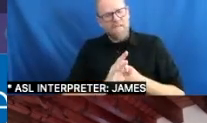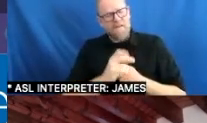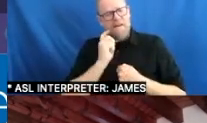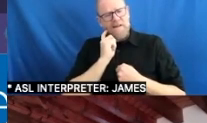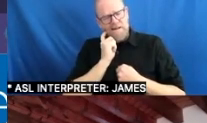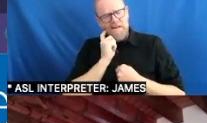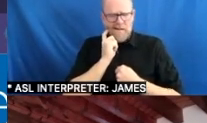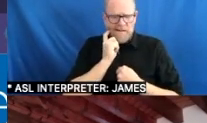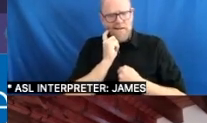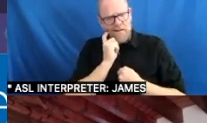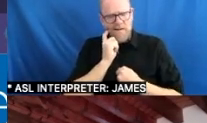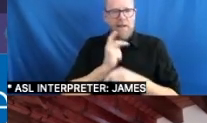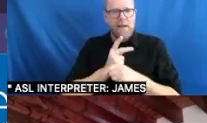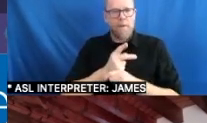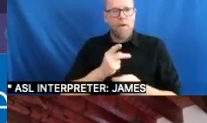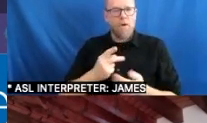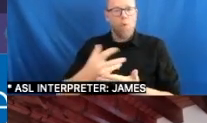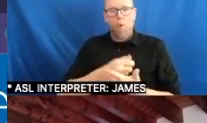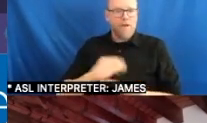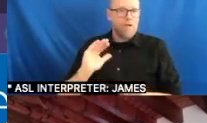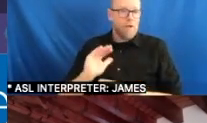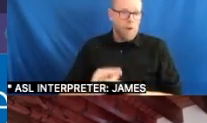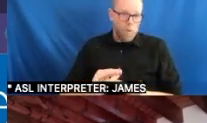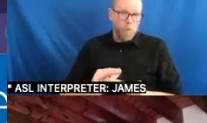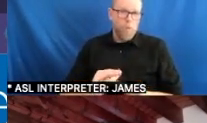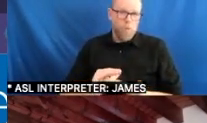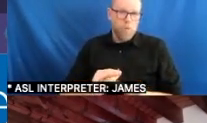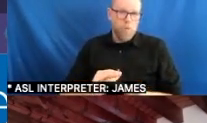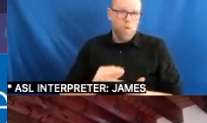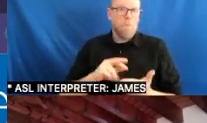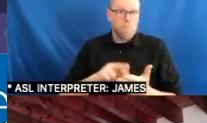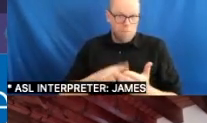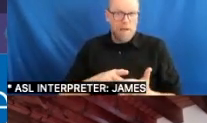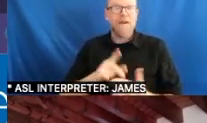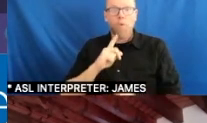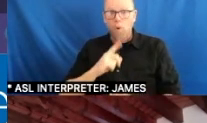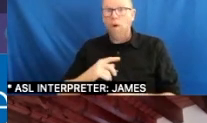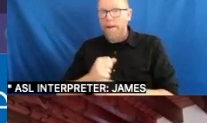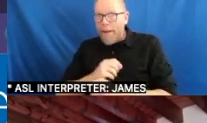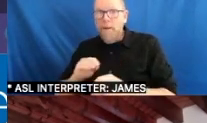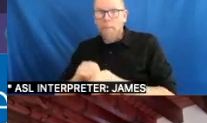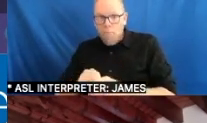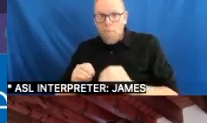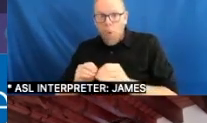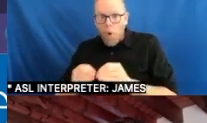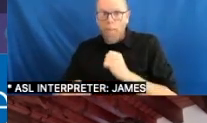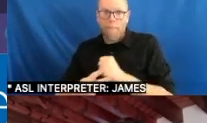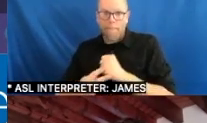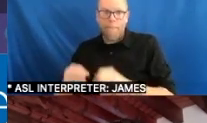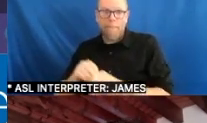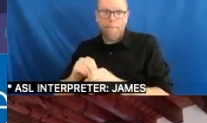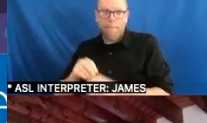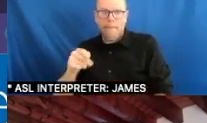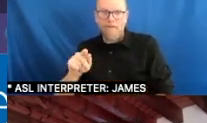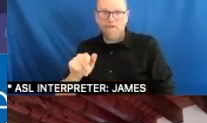if we keep our wages low, we're going to get more patronage. And actually, our wages are taxed higher